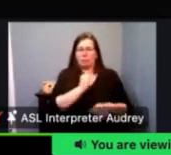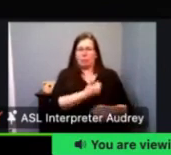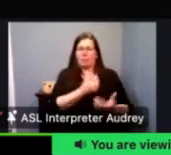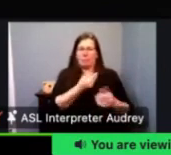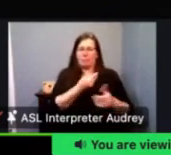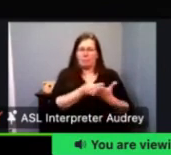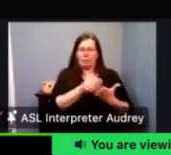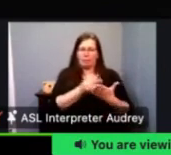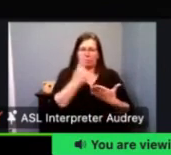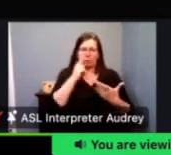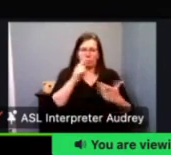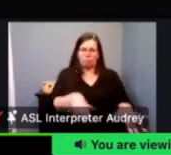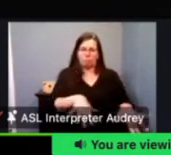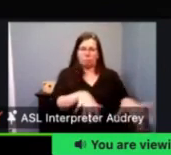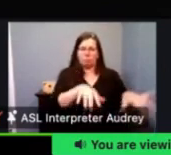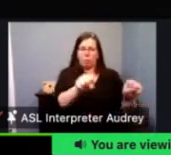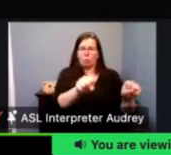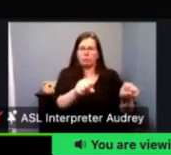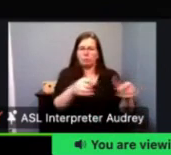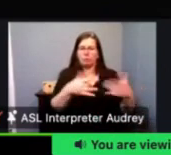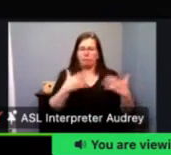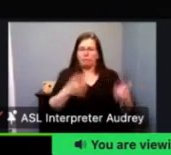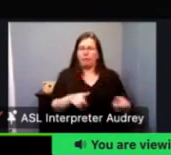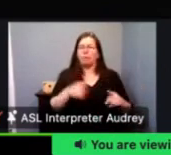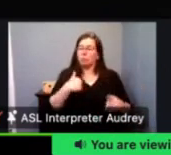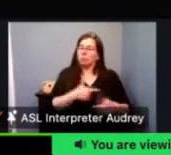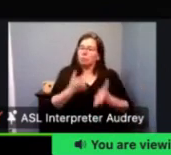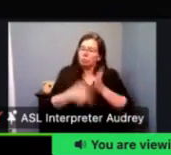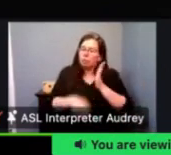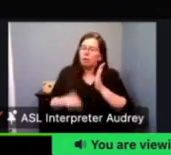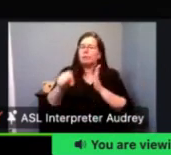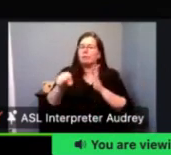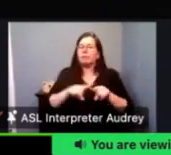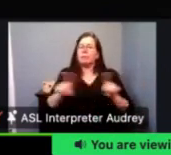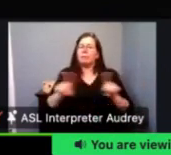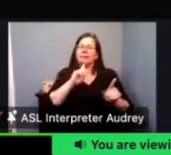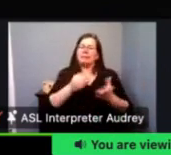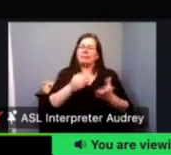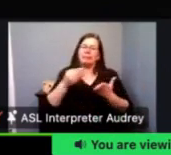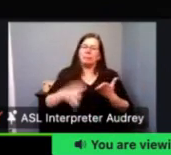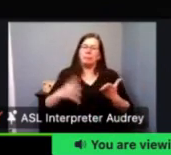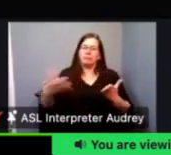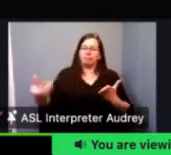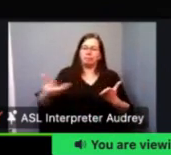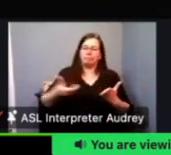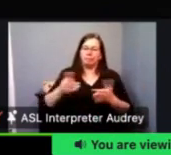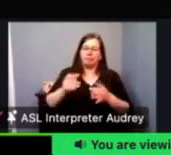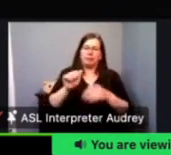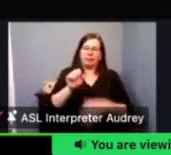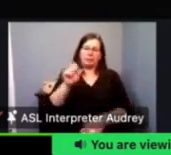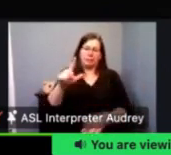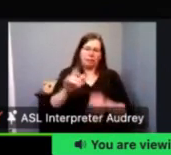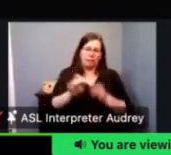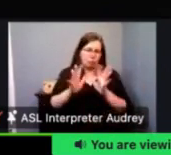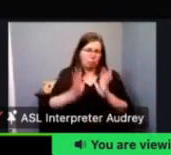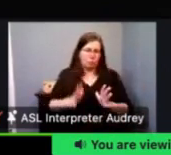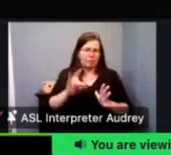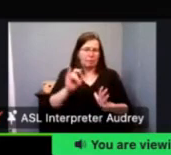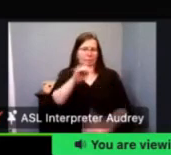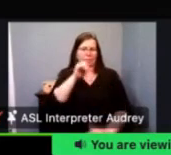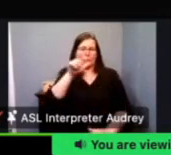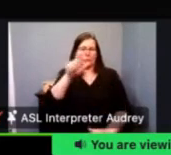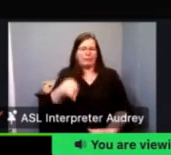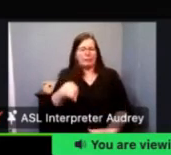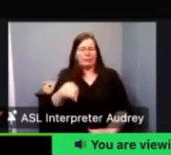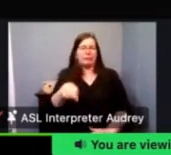event, even though we're charging for it. And it's pretty pricey to get ASL interpreters. So if it's not something